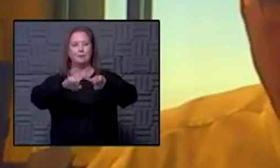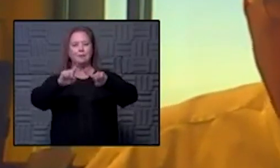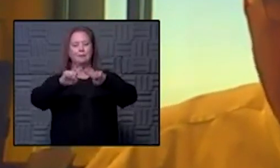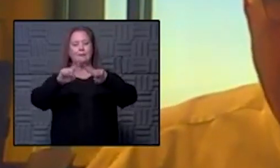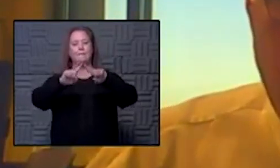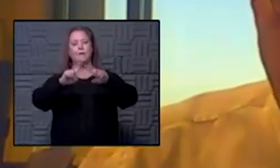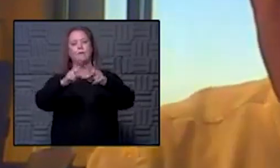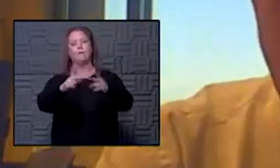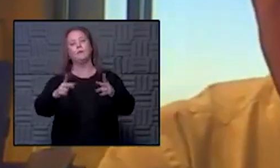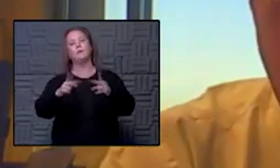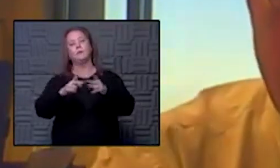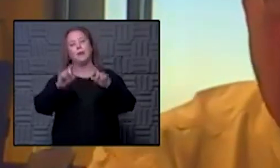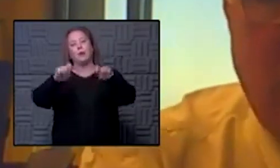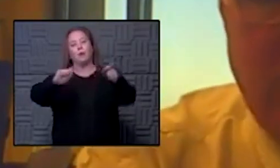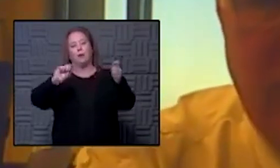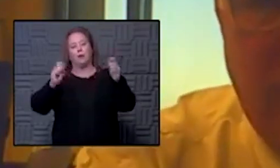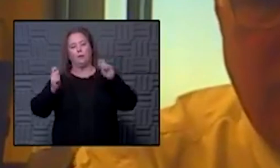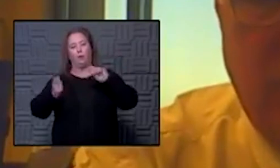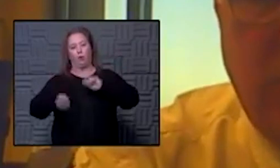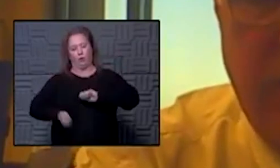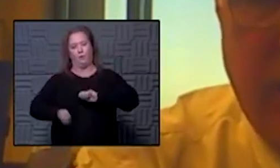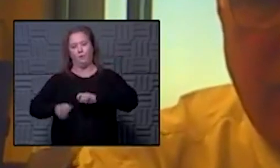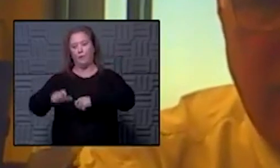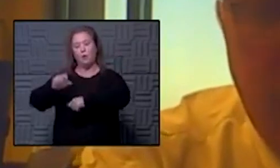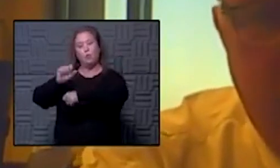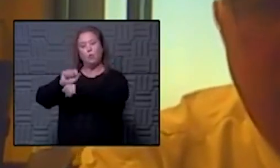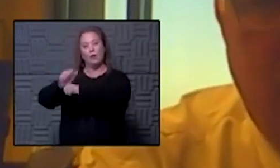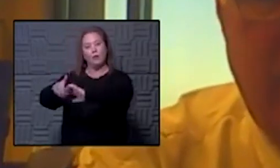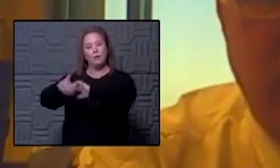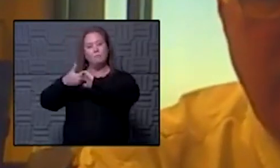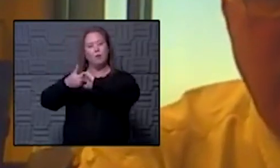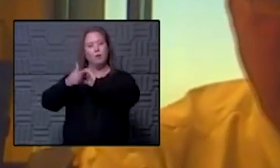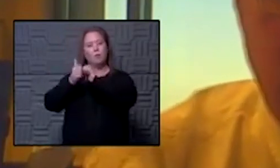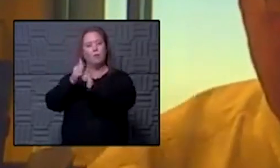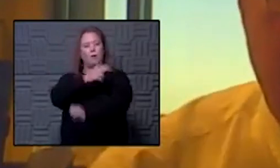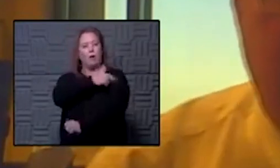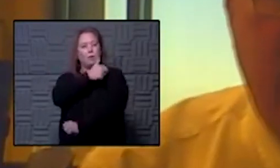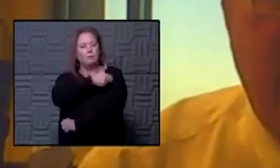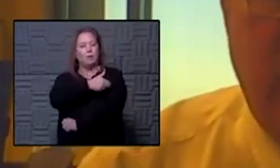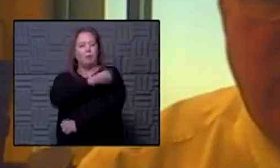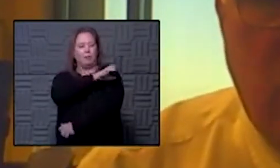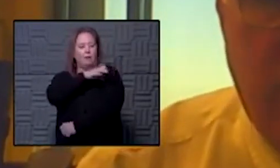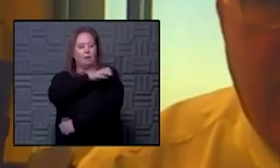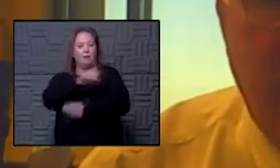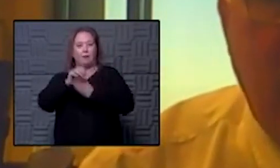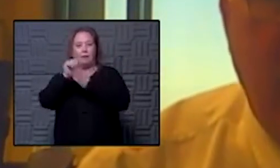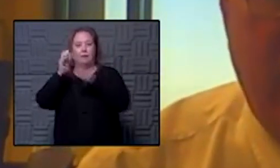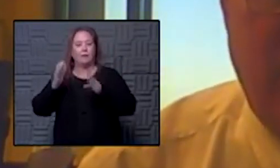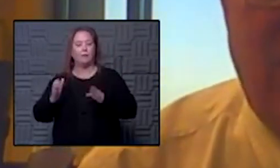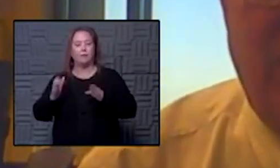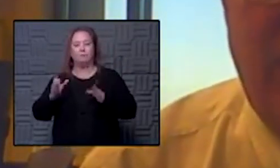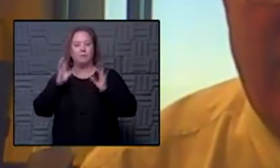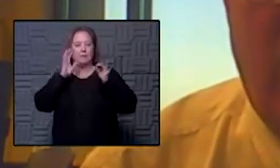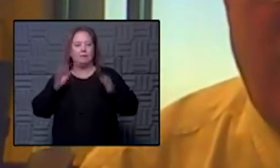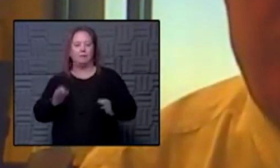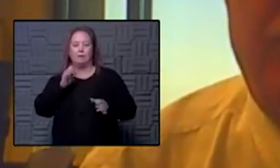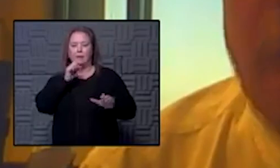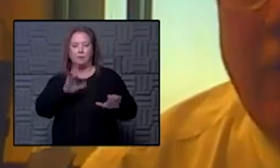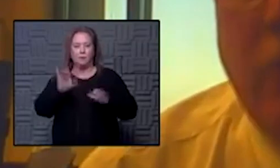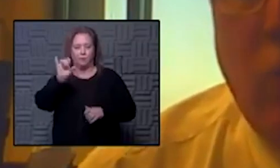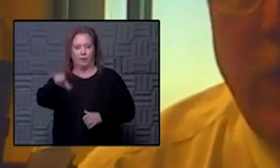converted and working with our hospital leaders and clinical leaders decided not to do that because it